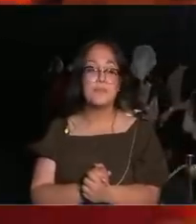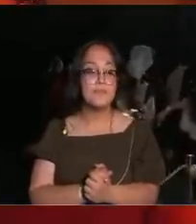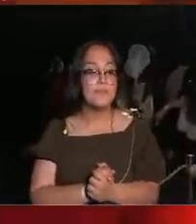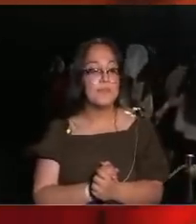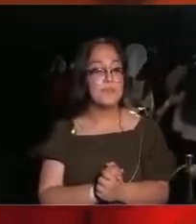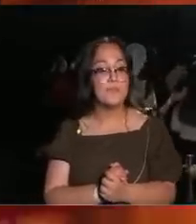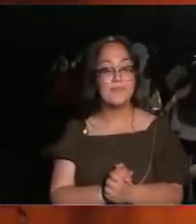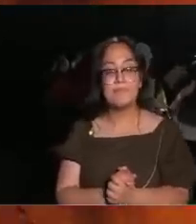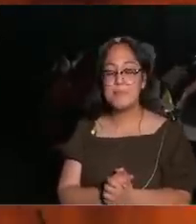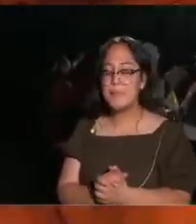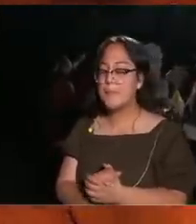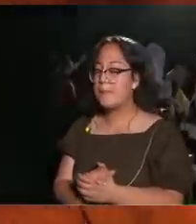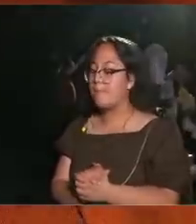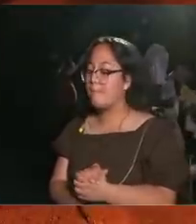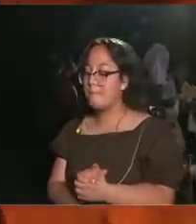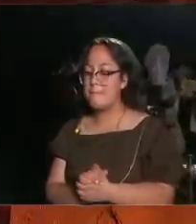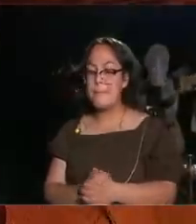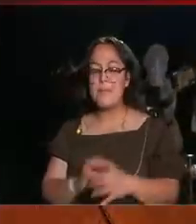And now my shame.